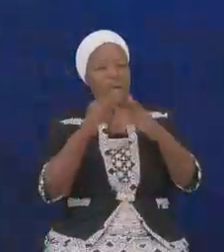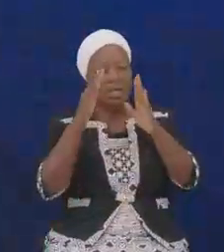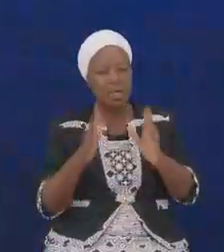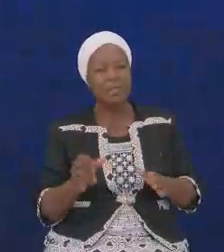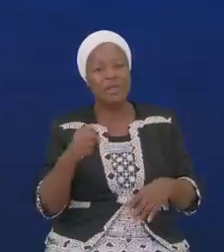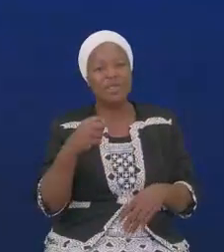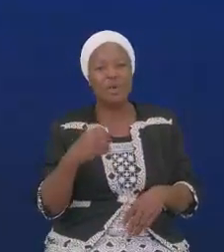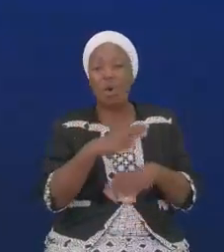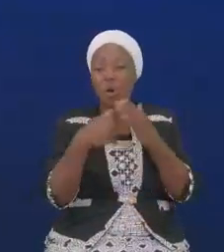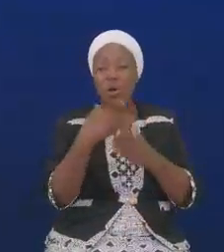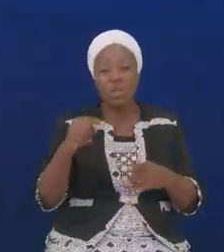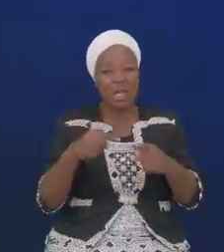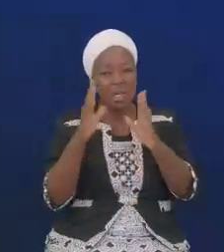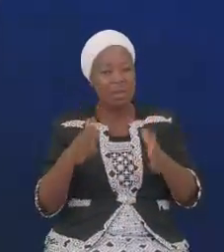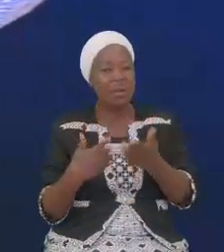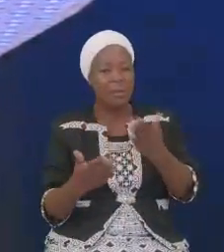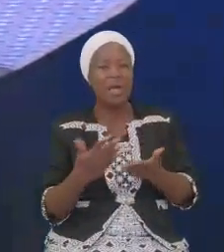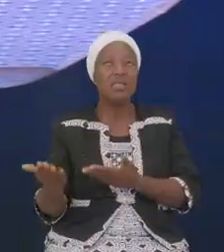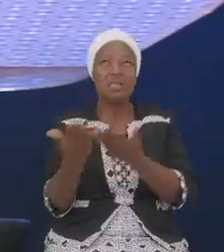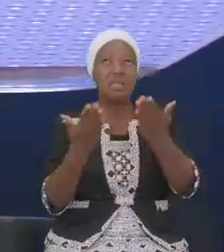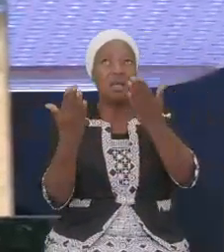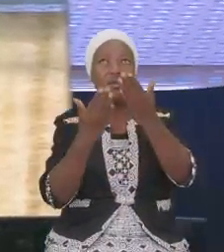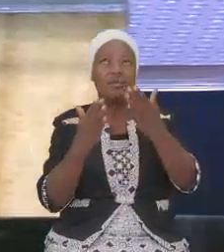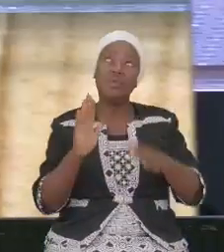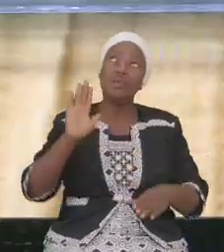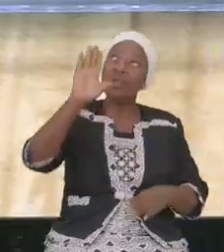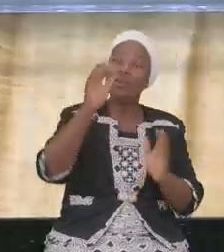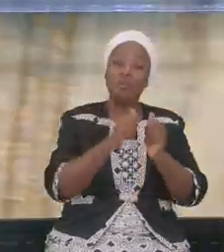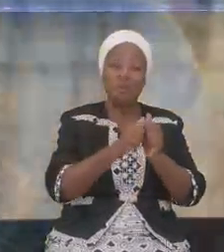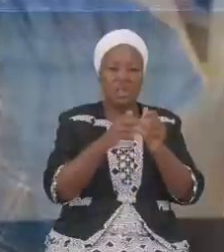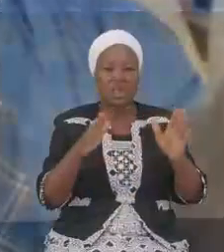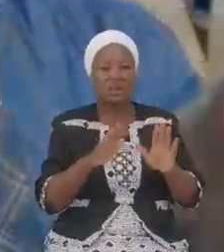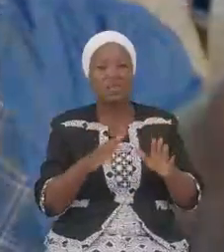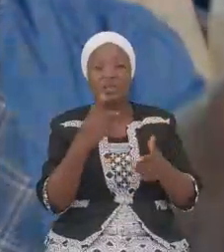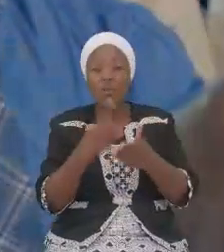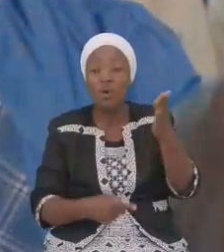all the enemies might serve him without,